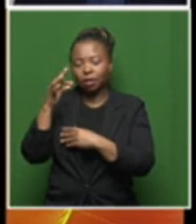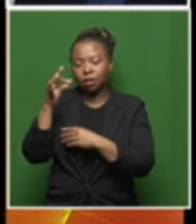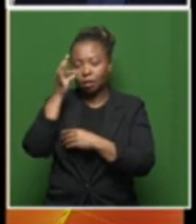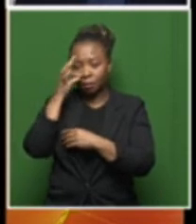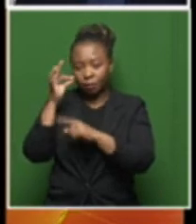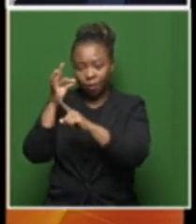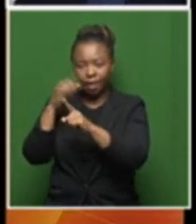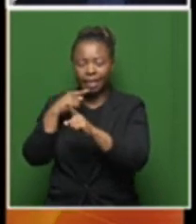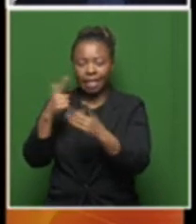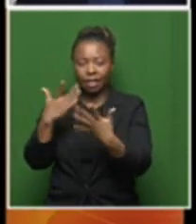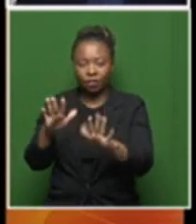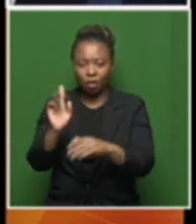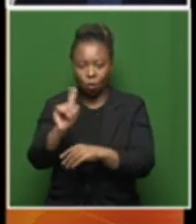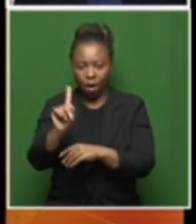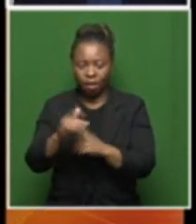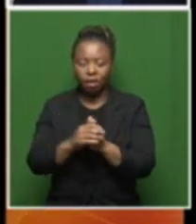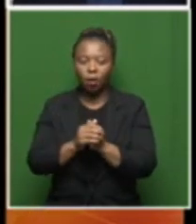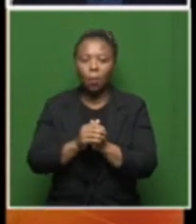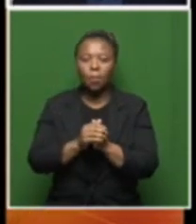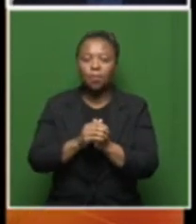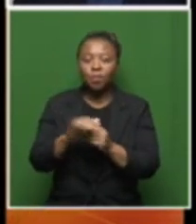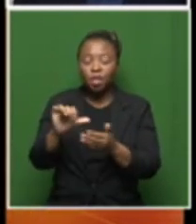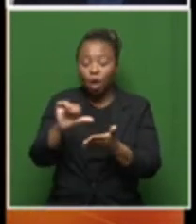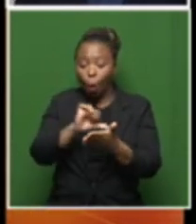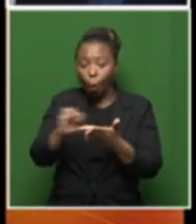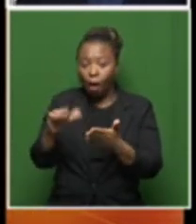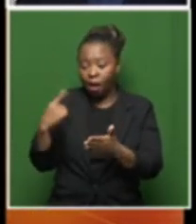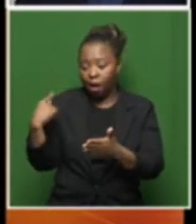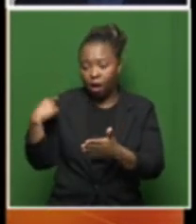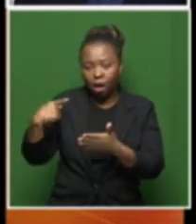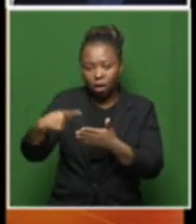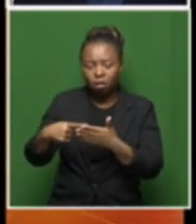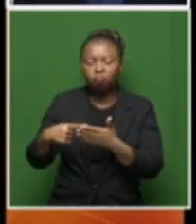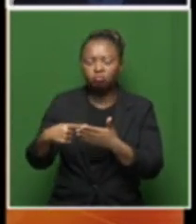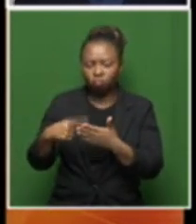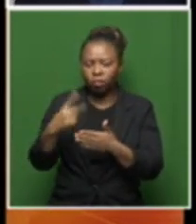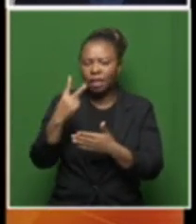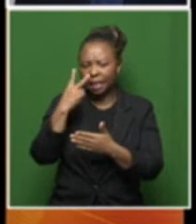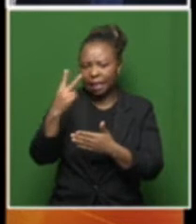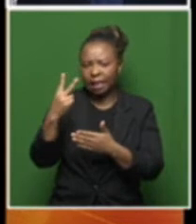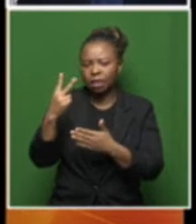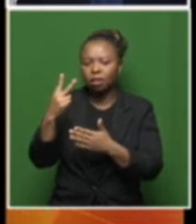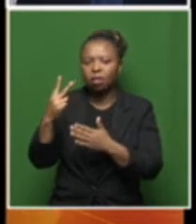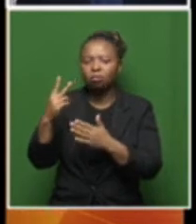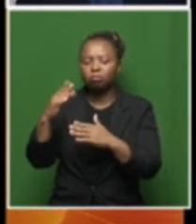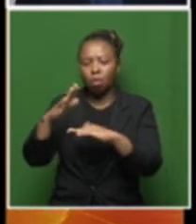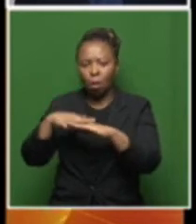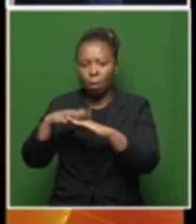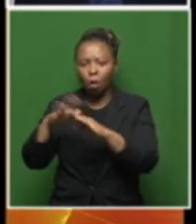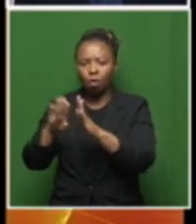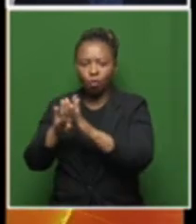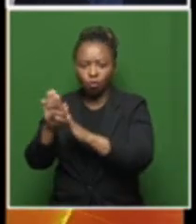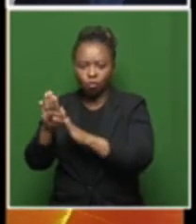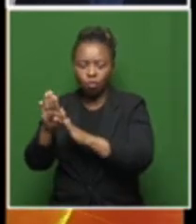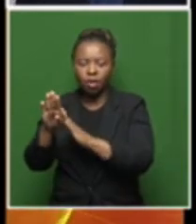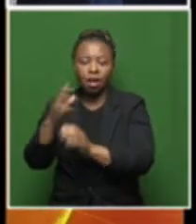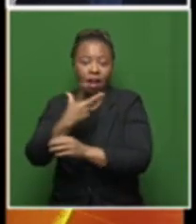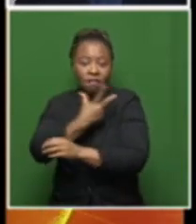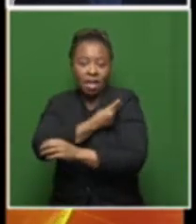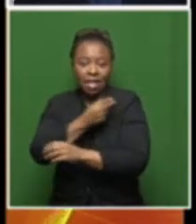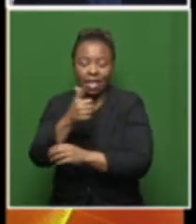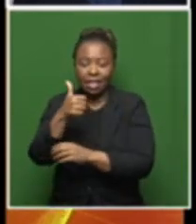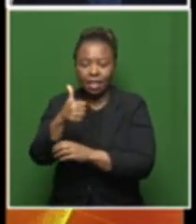was saying, this past week have seen a big increase. So we have so far in the Western Cape vaccinated 600,000